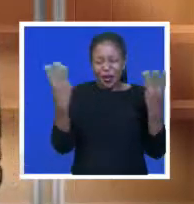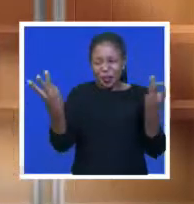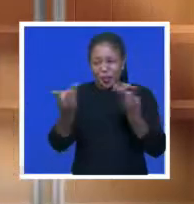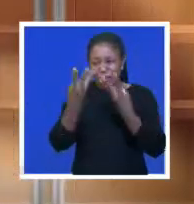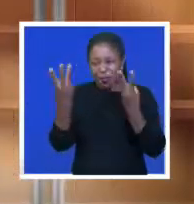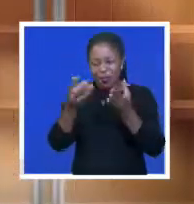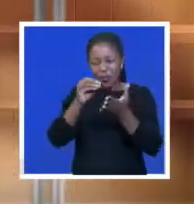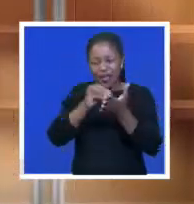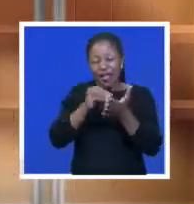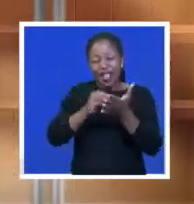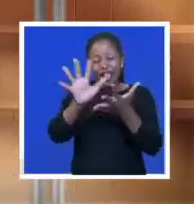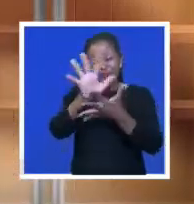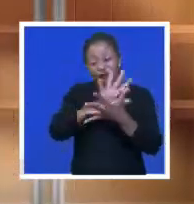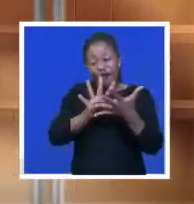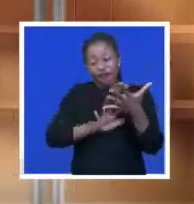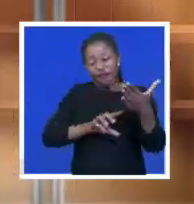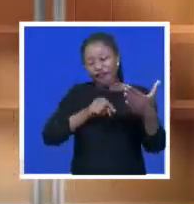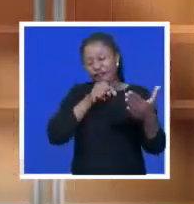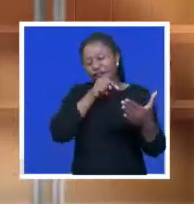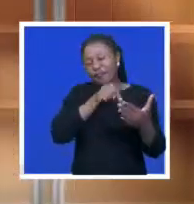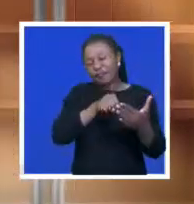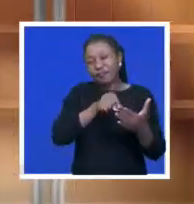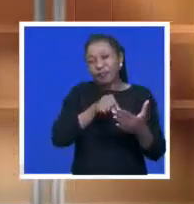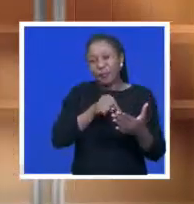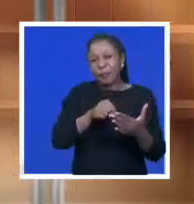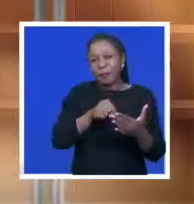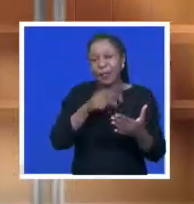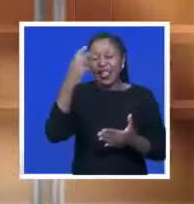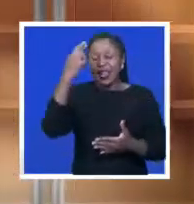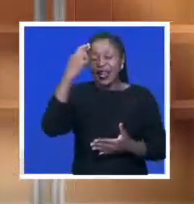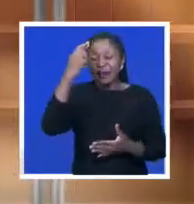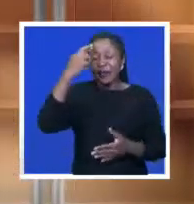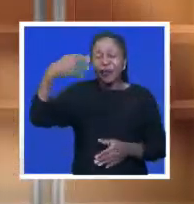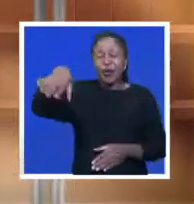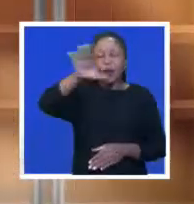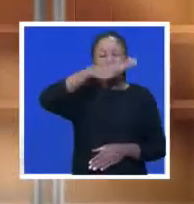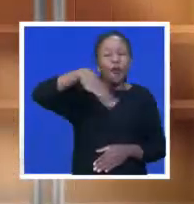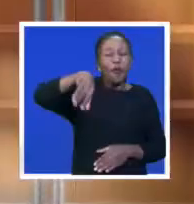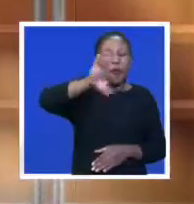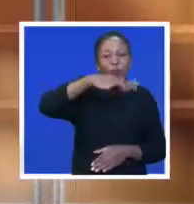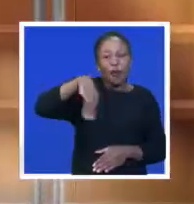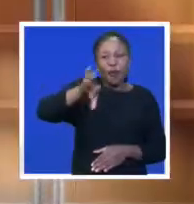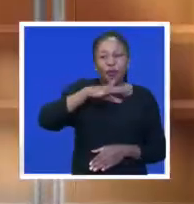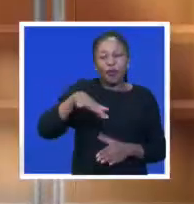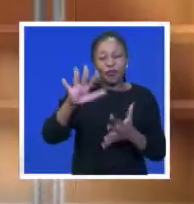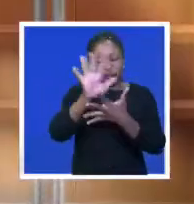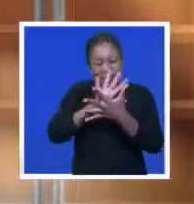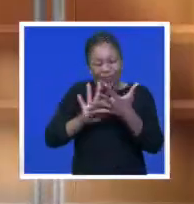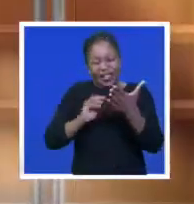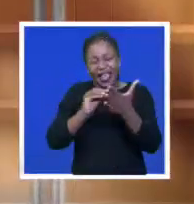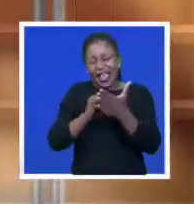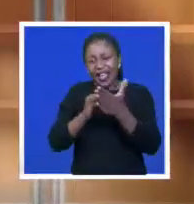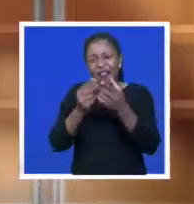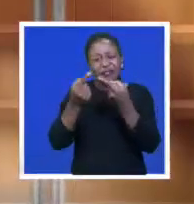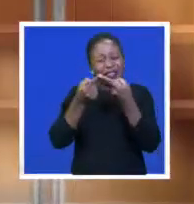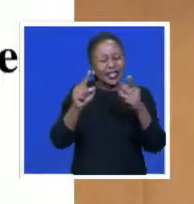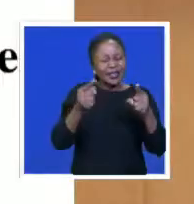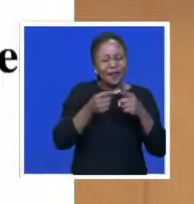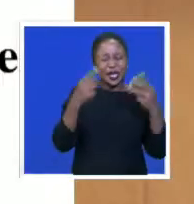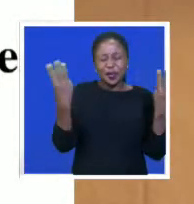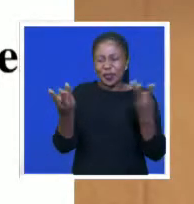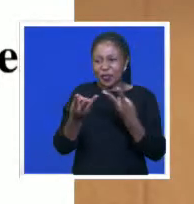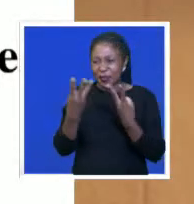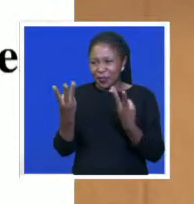every story is made up of characters or people or animals that are found in that story. So the characters